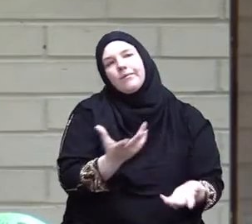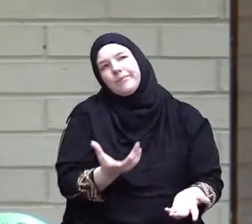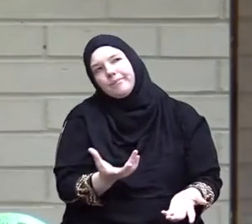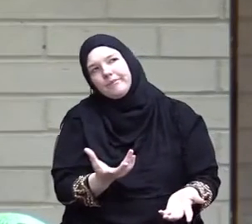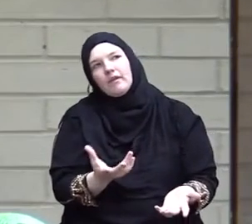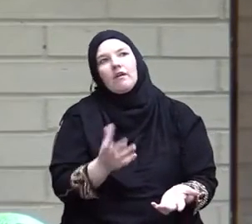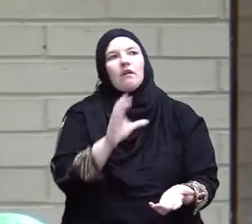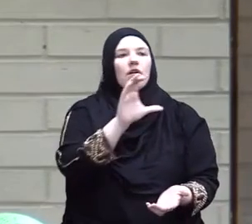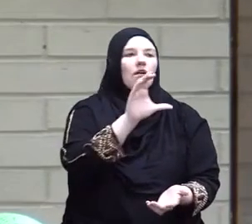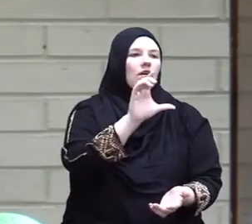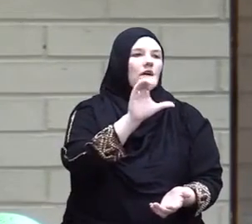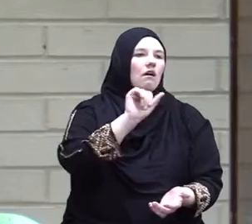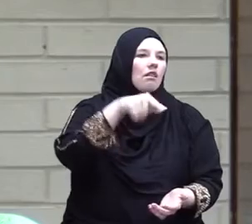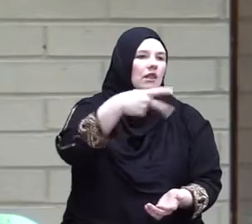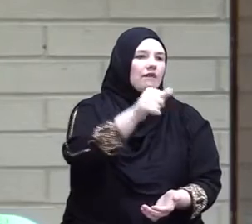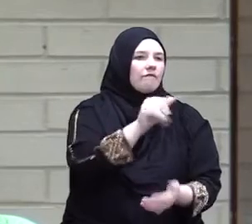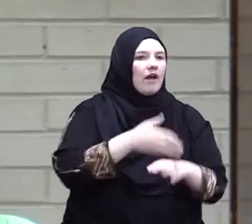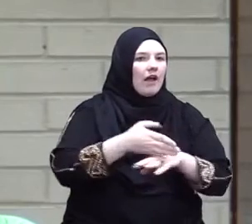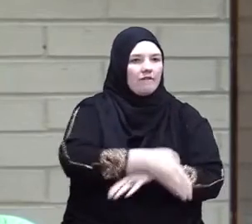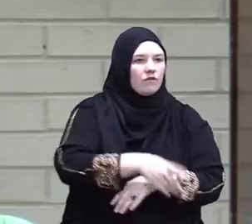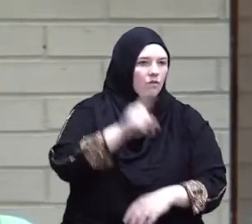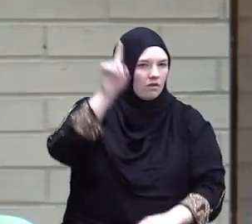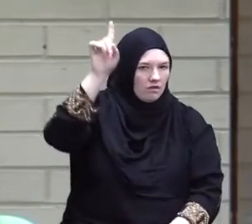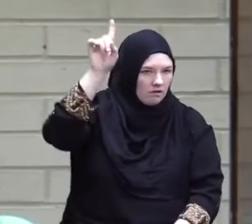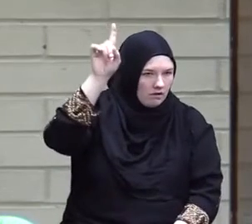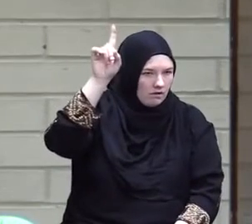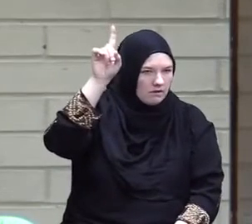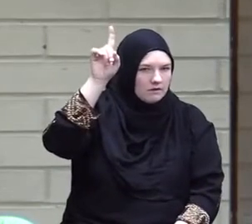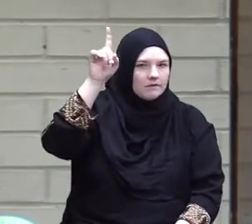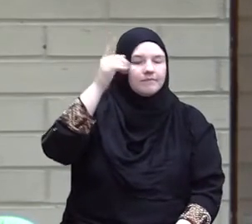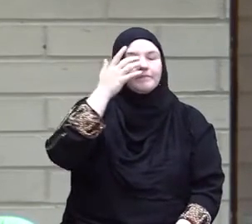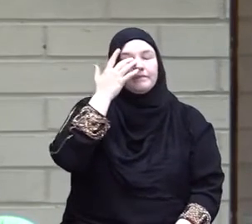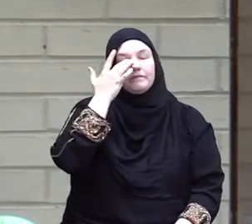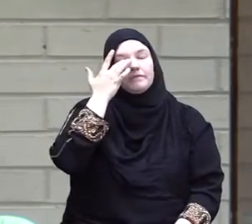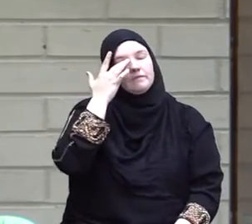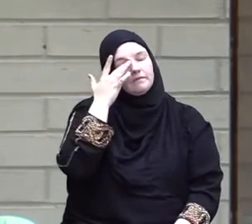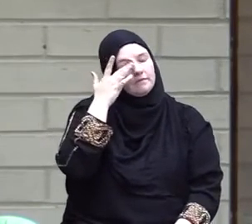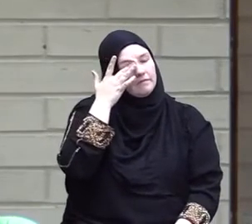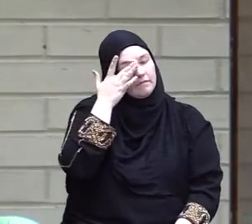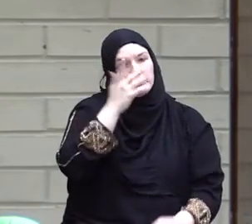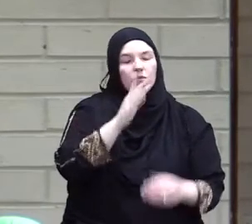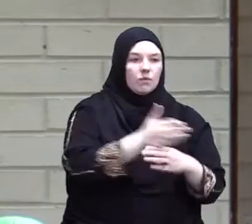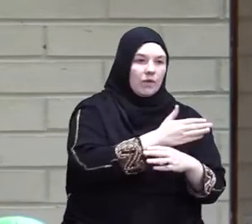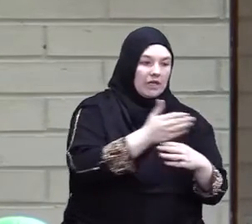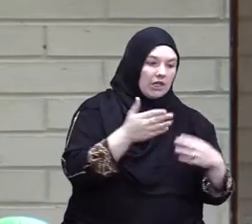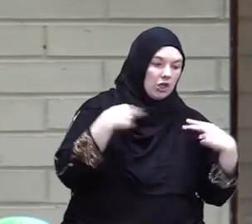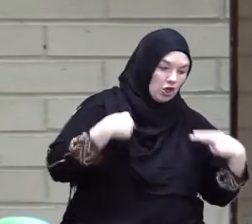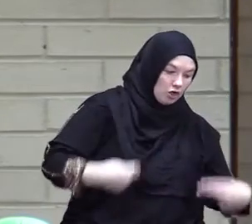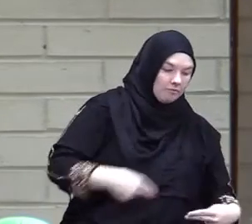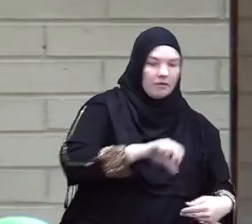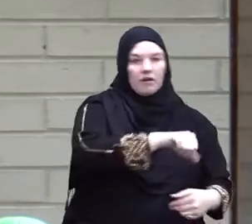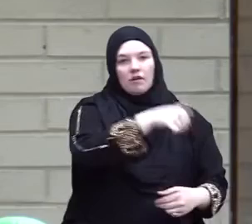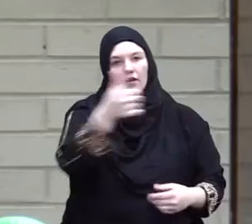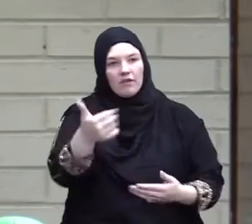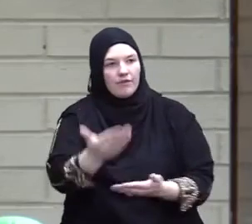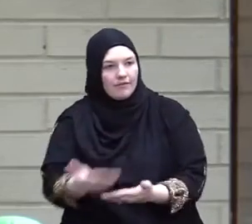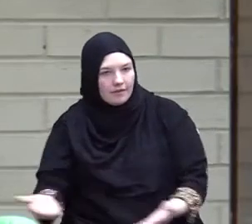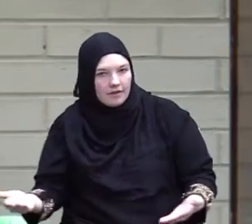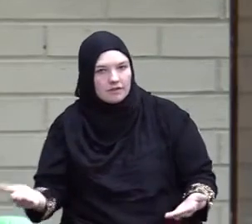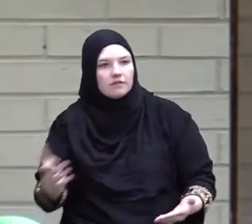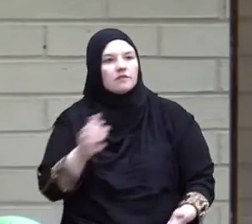as Khalifatullah, as we use the word Khalifa between humans and other creatures. But Khalifatullah